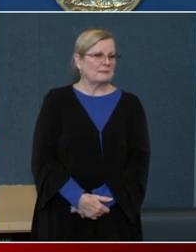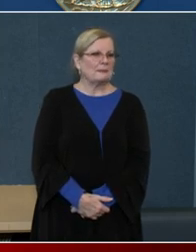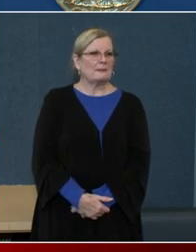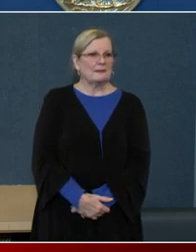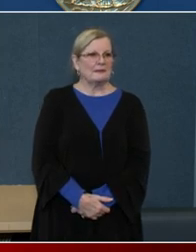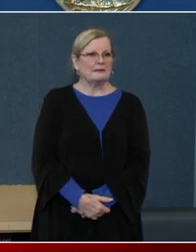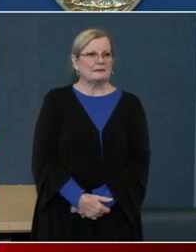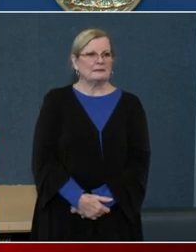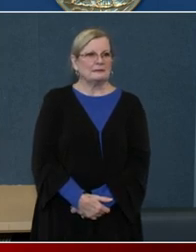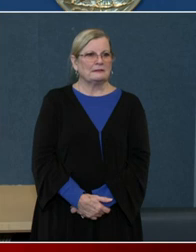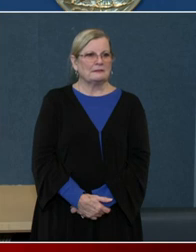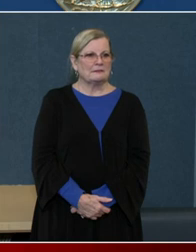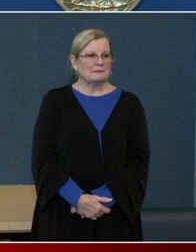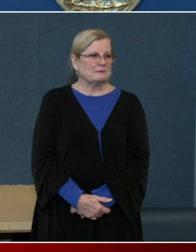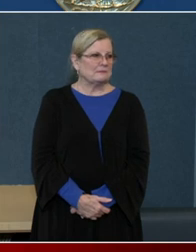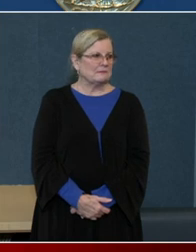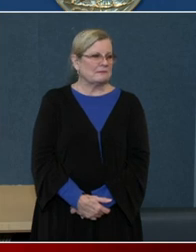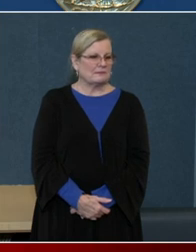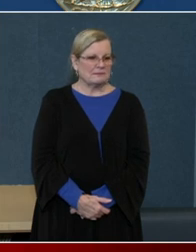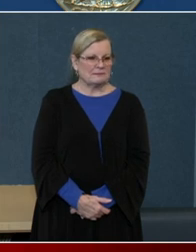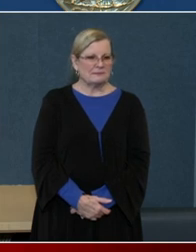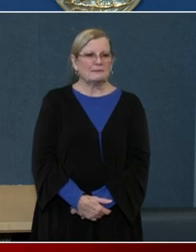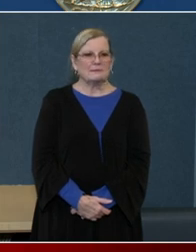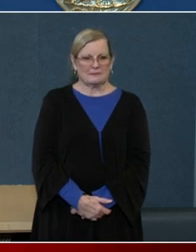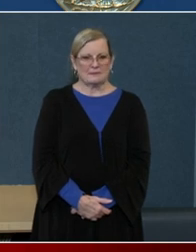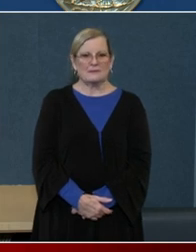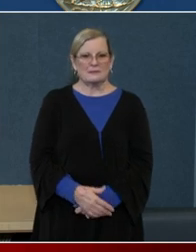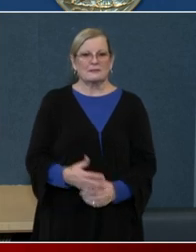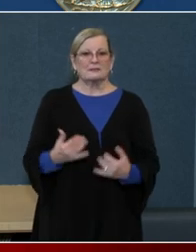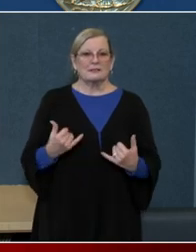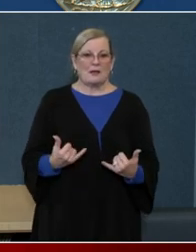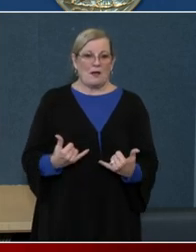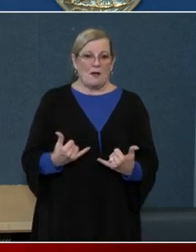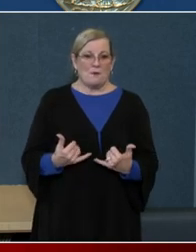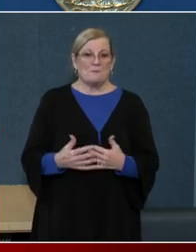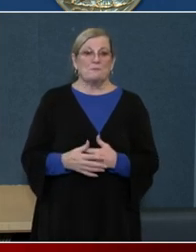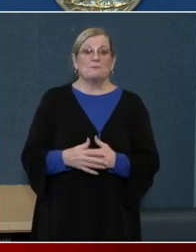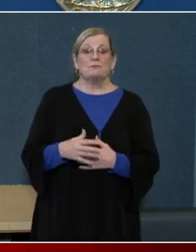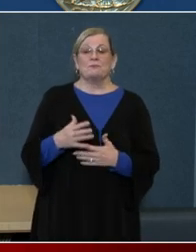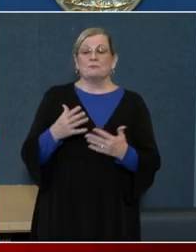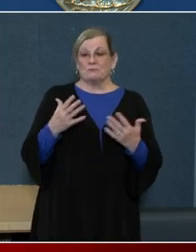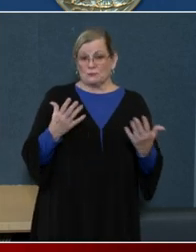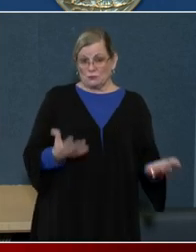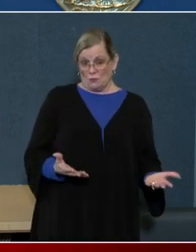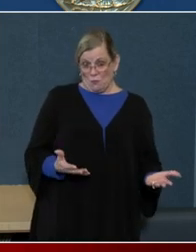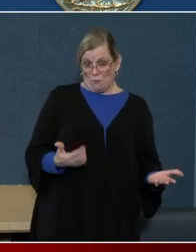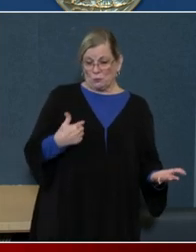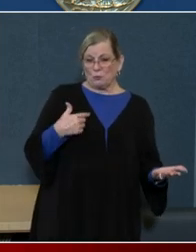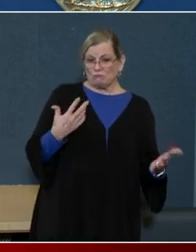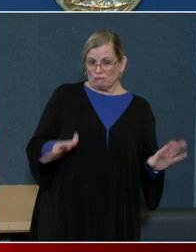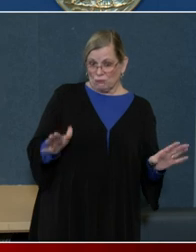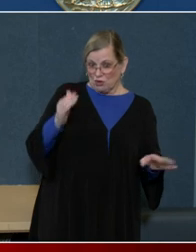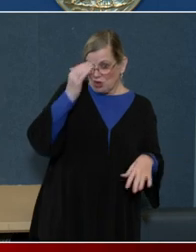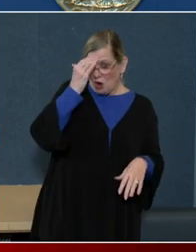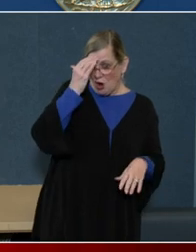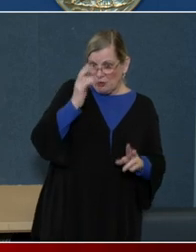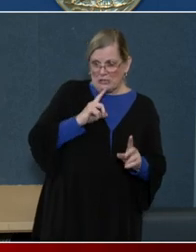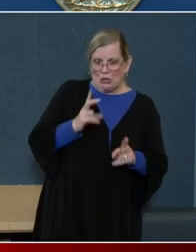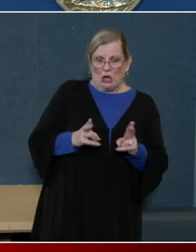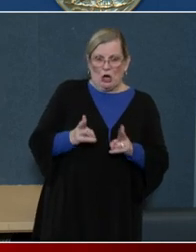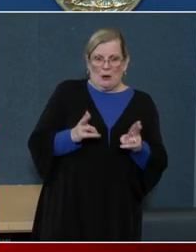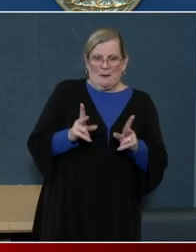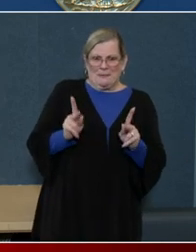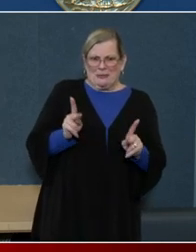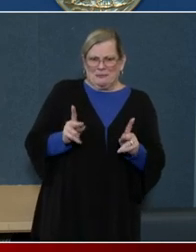Yes. So we know that there is a real urgency in starting to get young people back to our schools